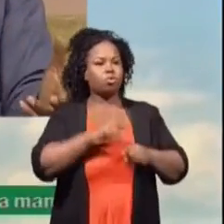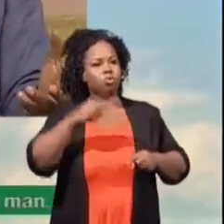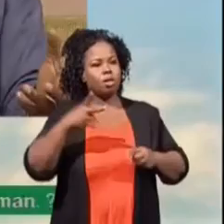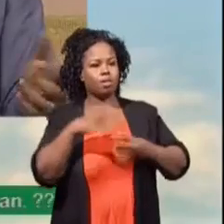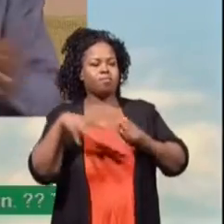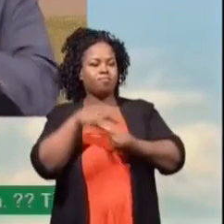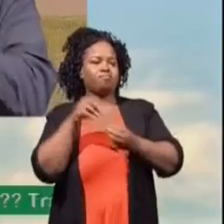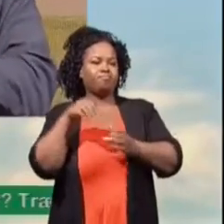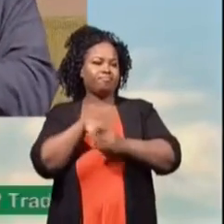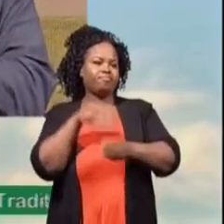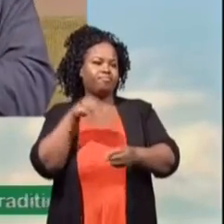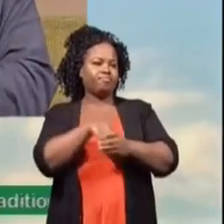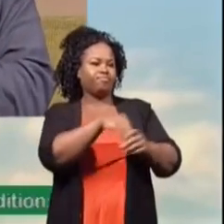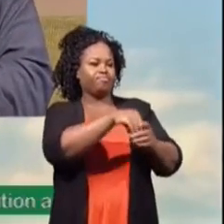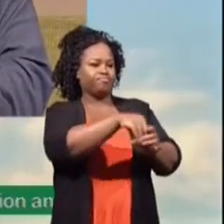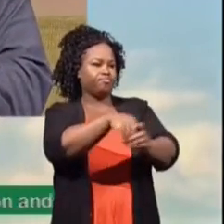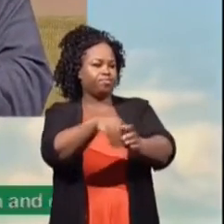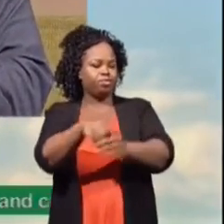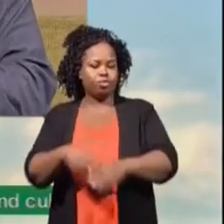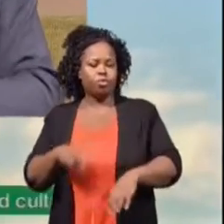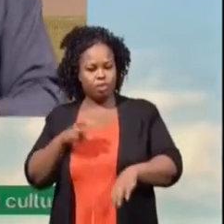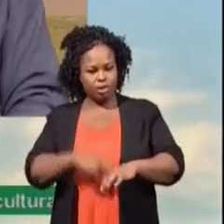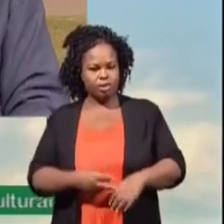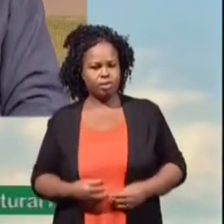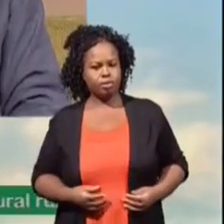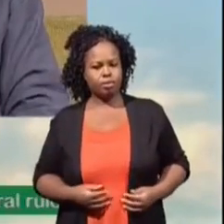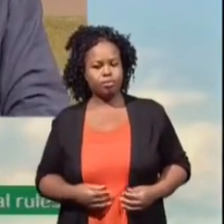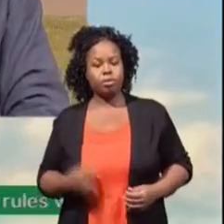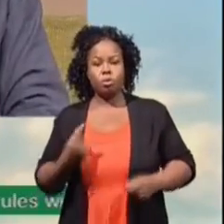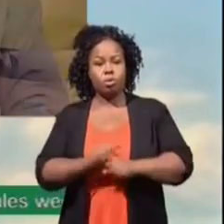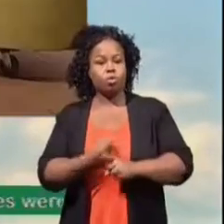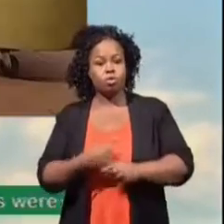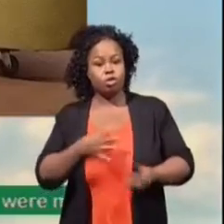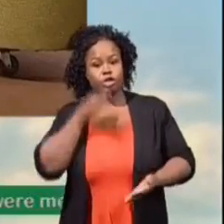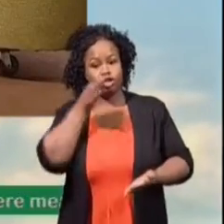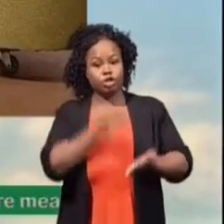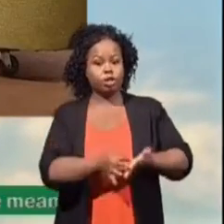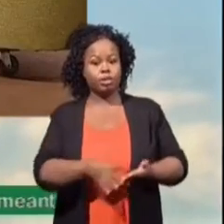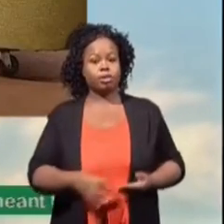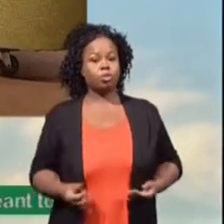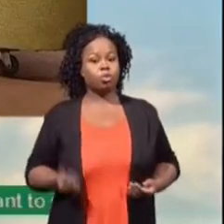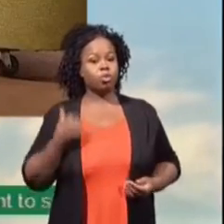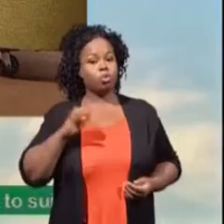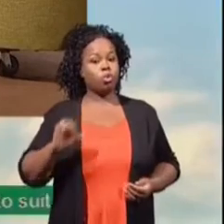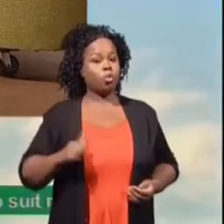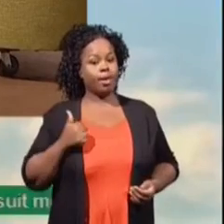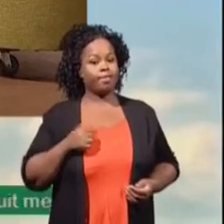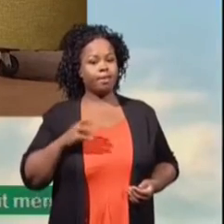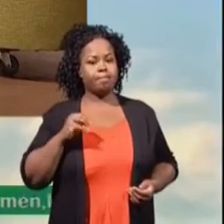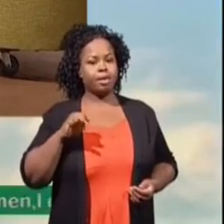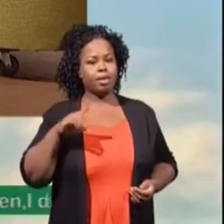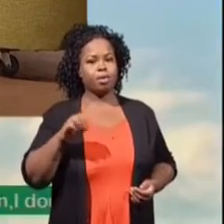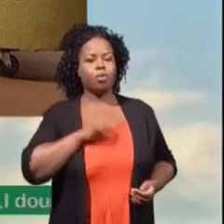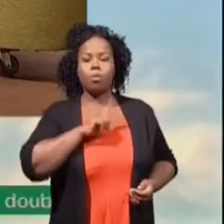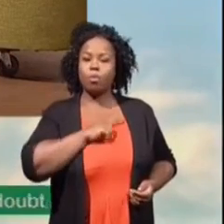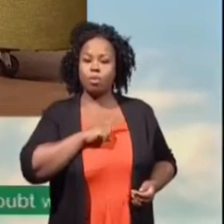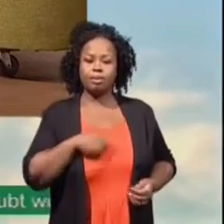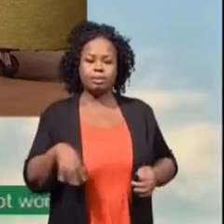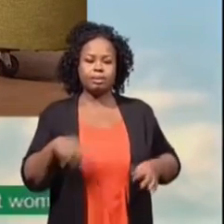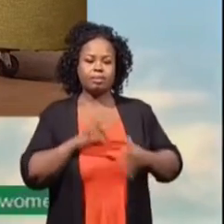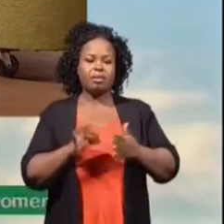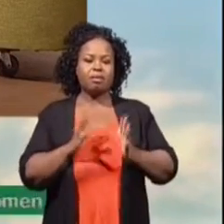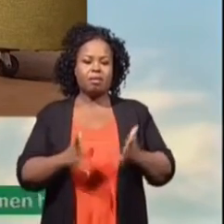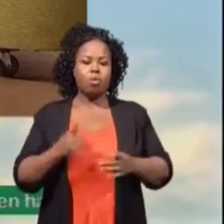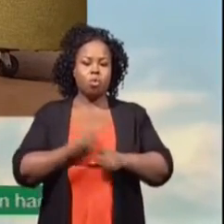other families that we get involved to. Yeah. So we need that. But also, you're not suggesting that the wife is a maid. Yeah. Yeah.